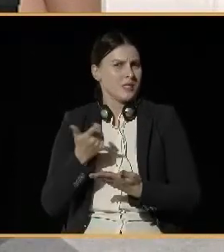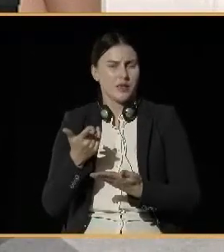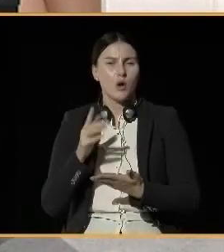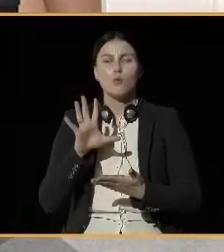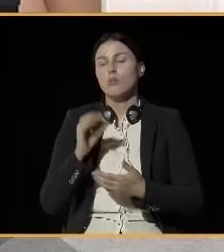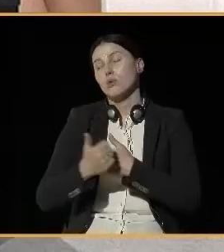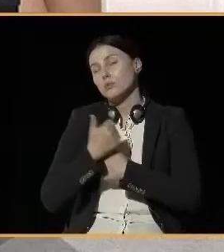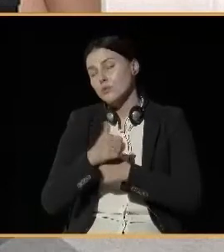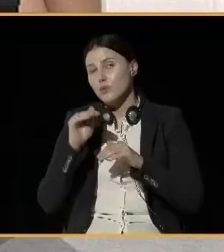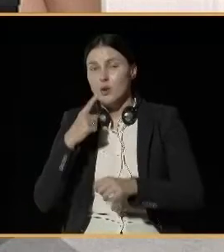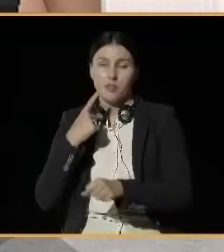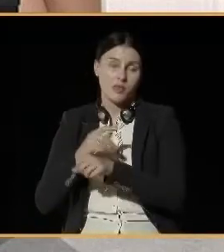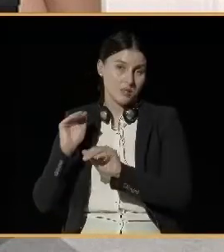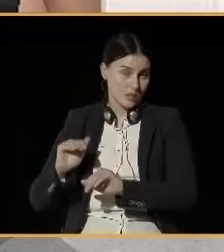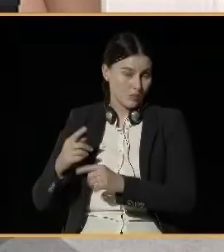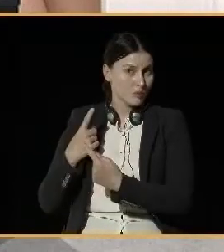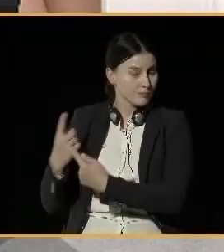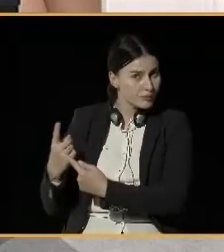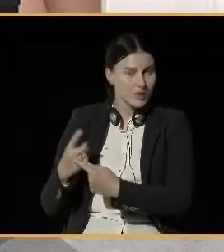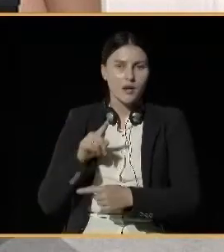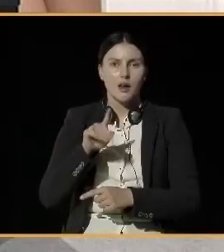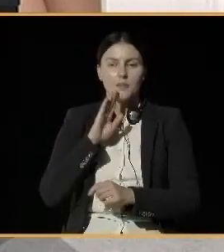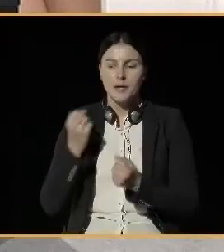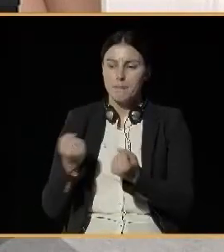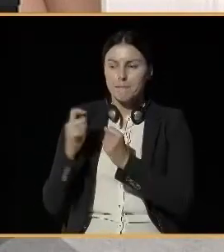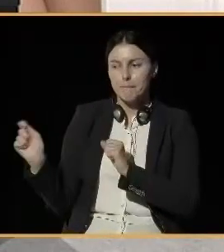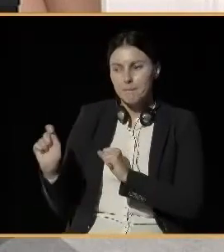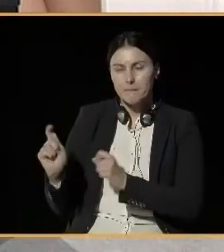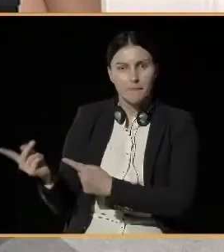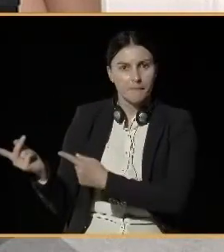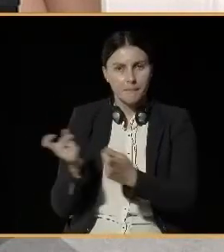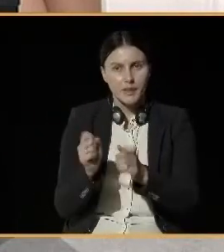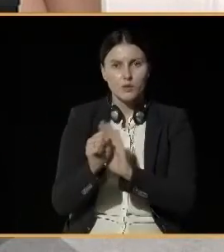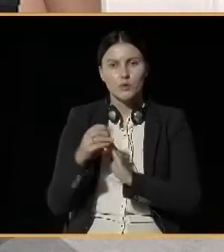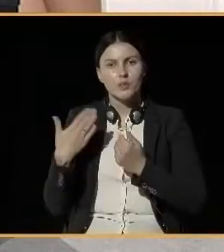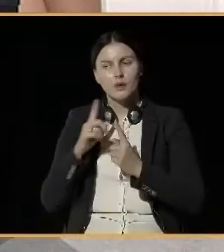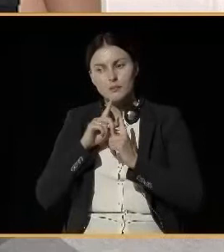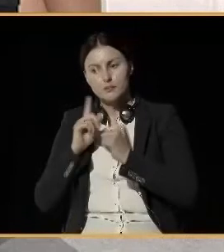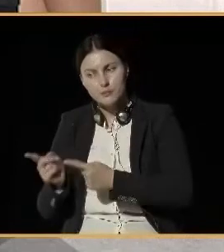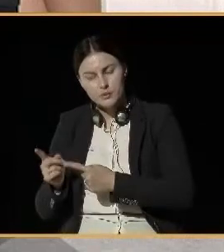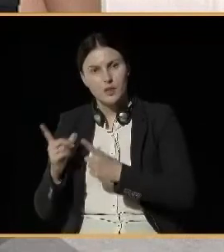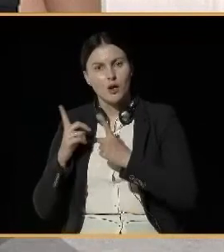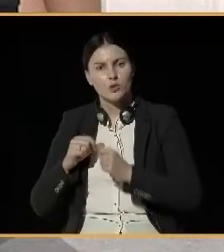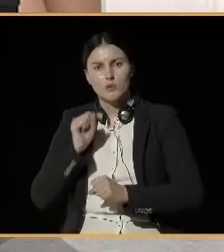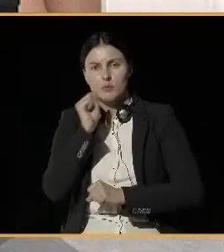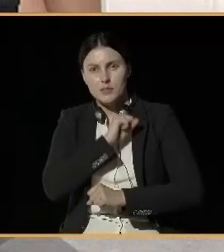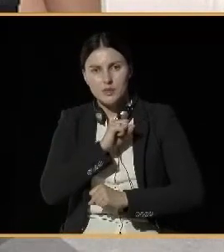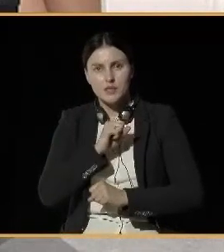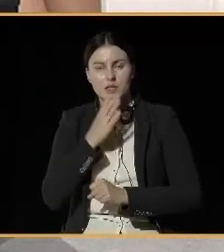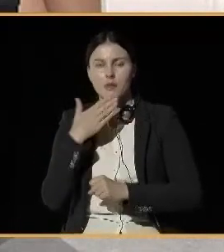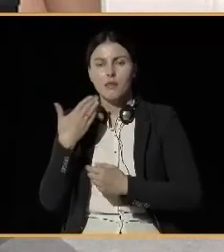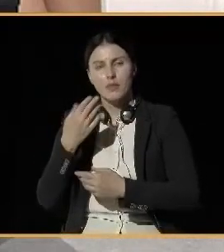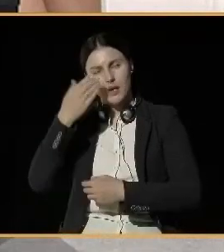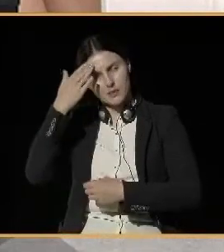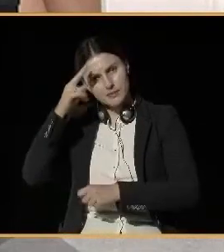quite often feel excluded from the society, and quite often is actually It depends on their conscious decision. But